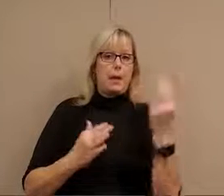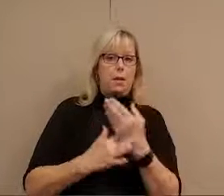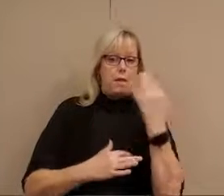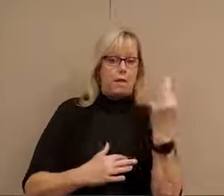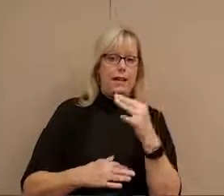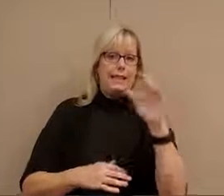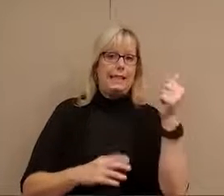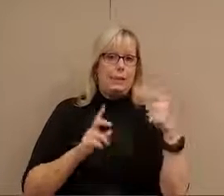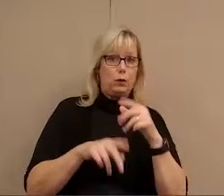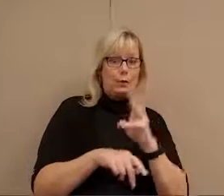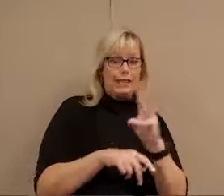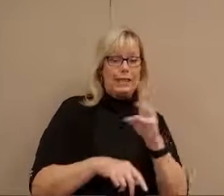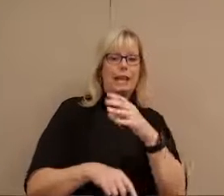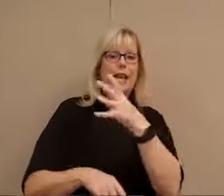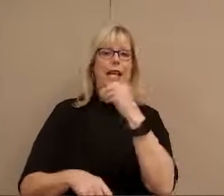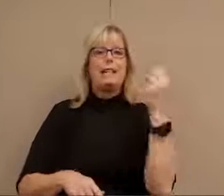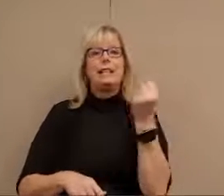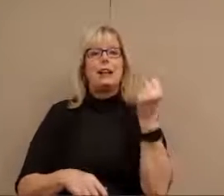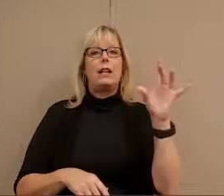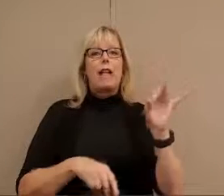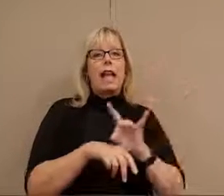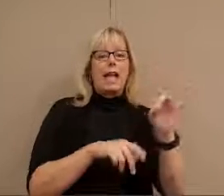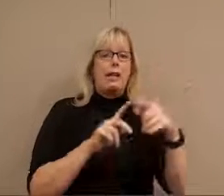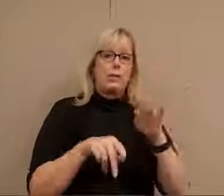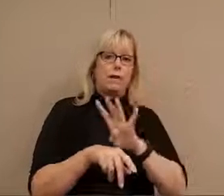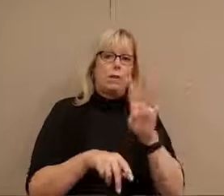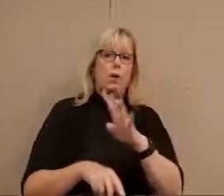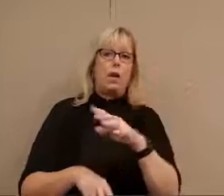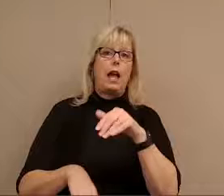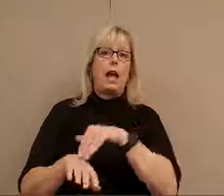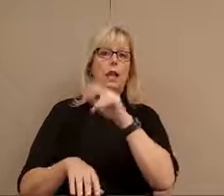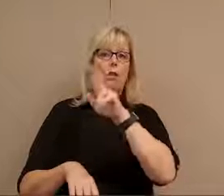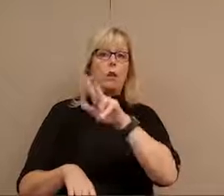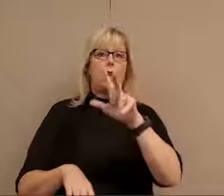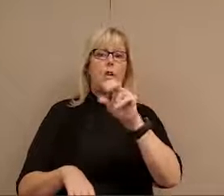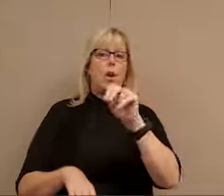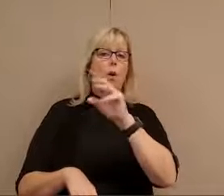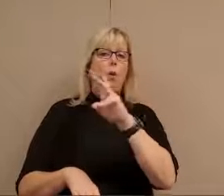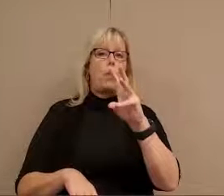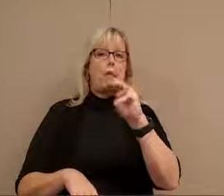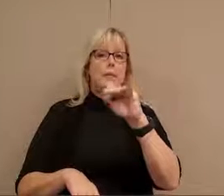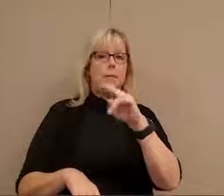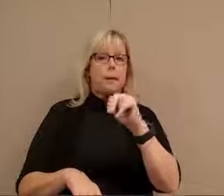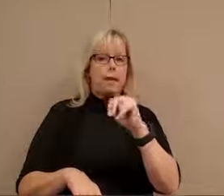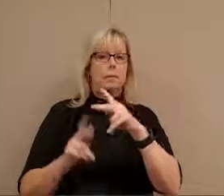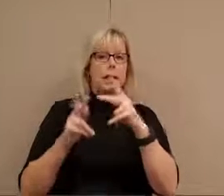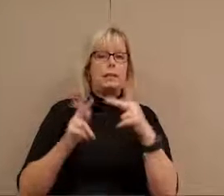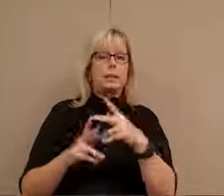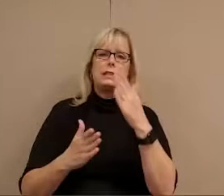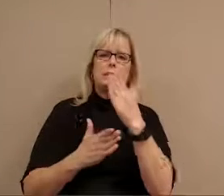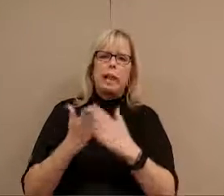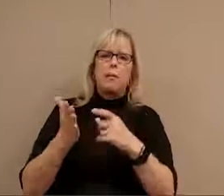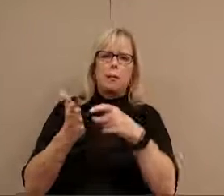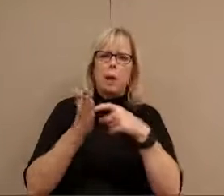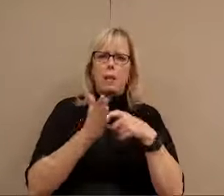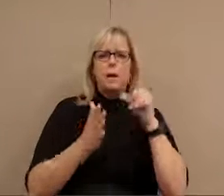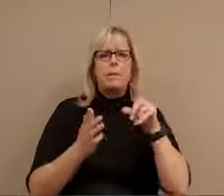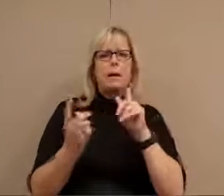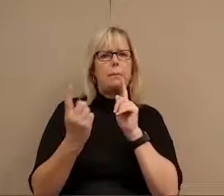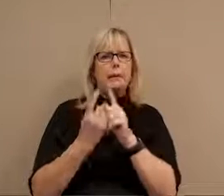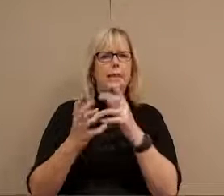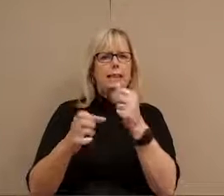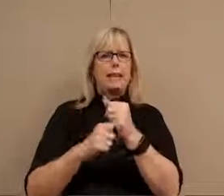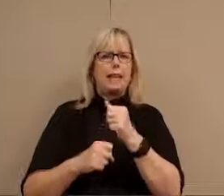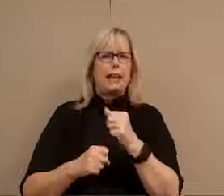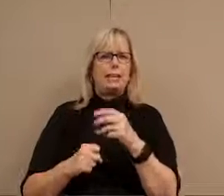is 10 to 6, and Saturday is 8 to 4 at our 330 West Main location. There are some criteria that you should meet in order to receive that